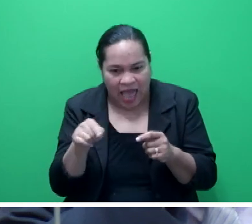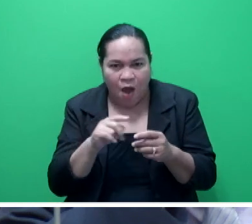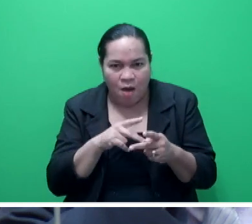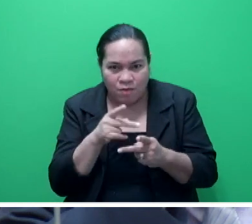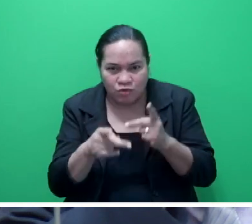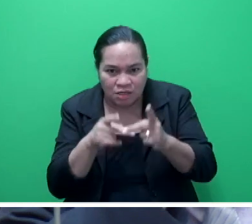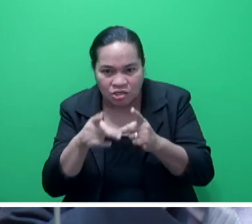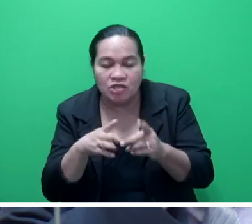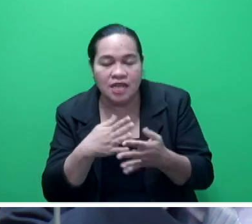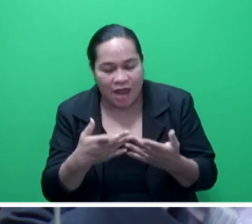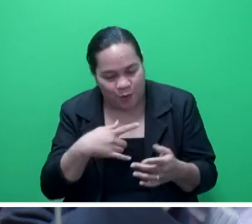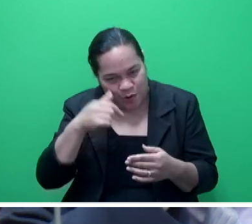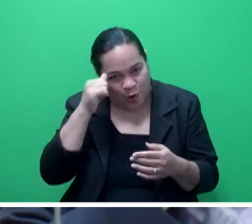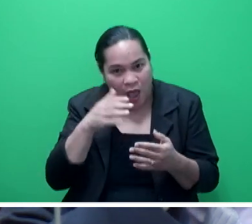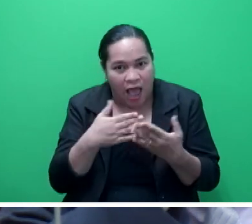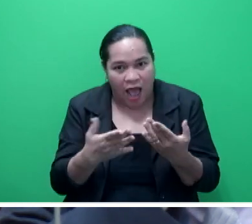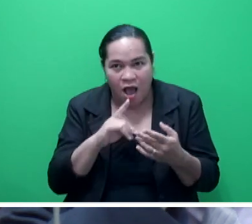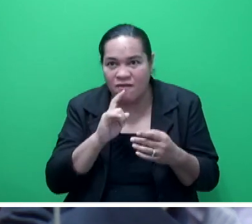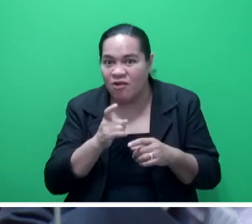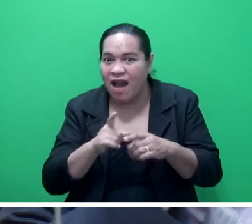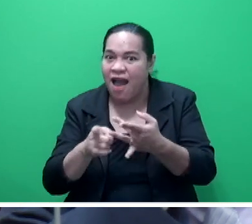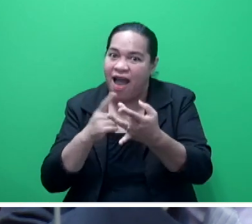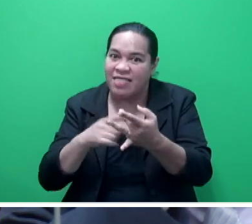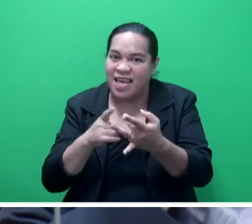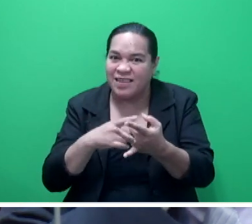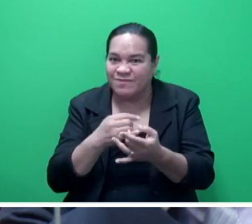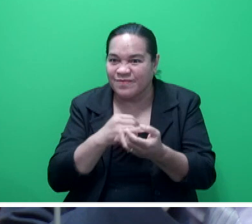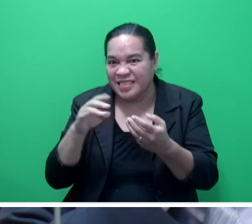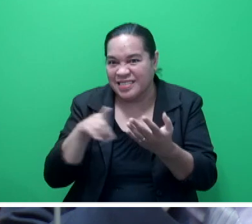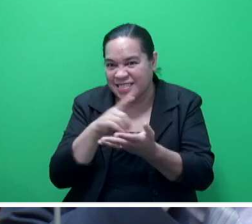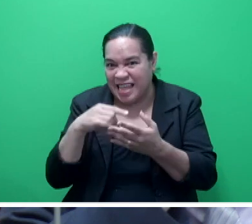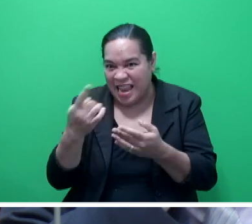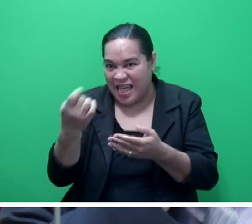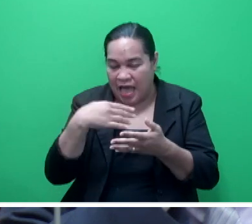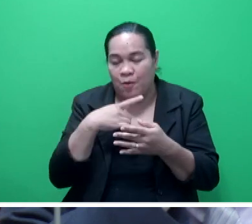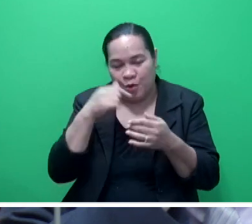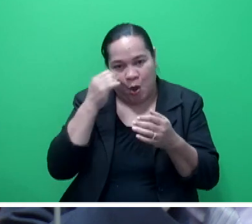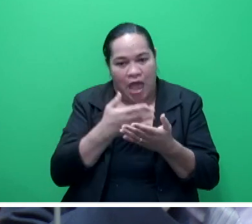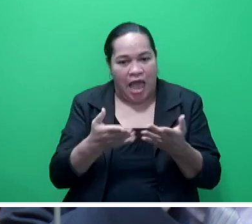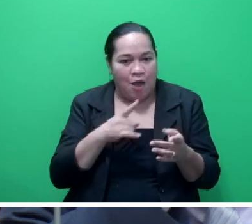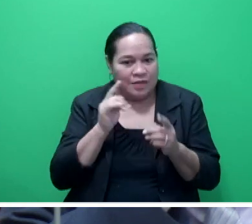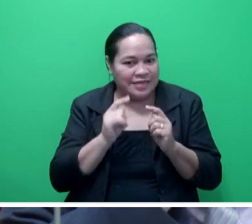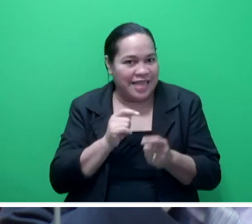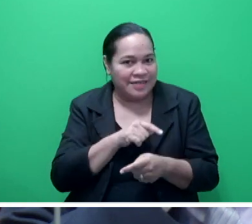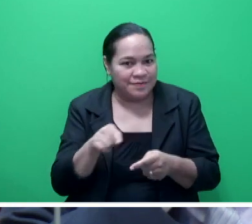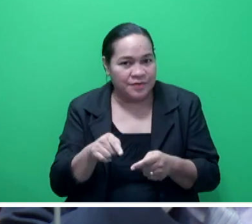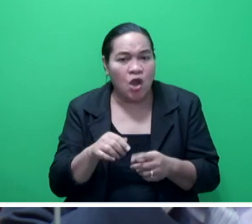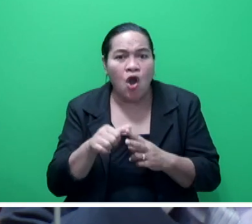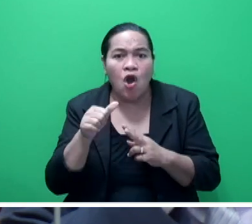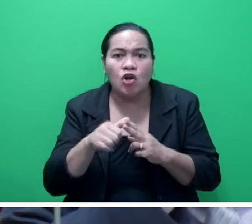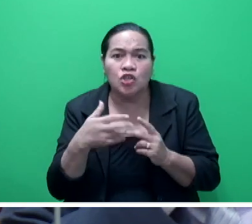to deal with adverse situations, Honourable Speaker. Further to this, Honourable Speaker, you must remember Tropical Cyclone Kodi